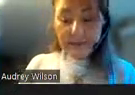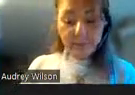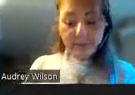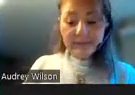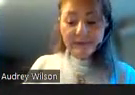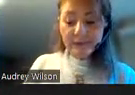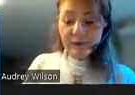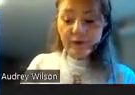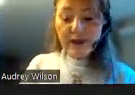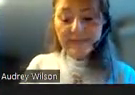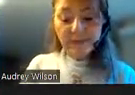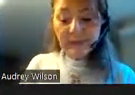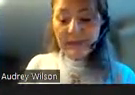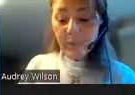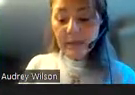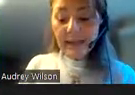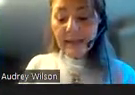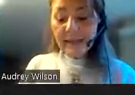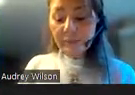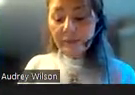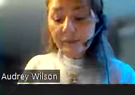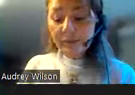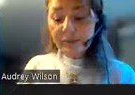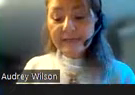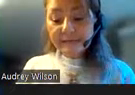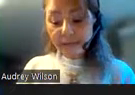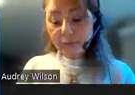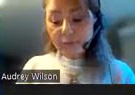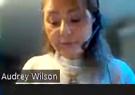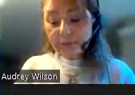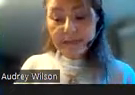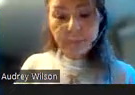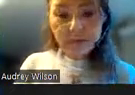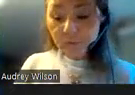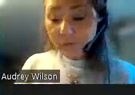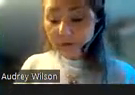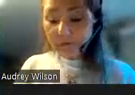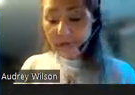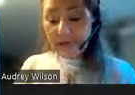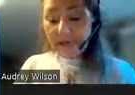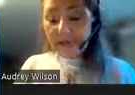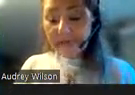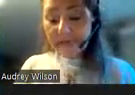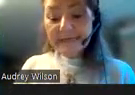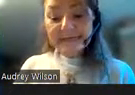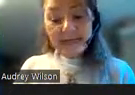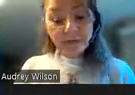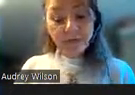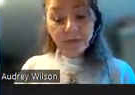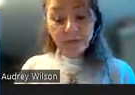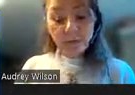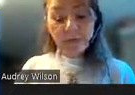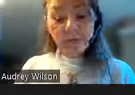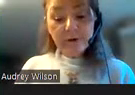a lapwing. Did you know the crest of the lapwing is when the bird is down, when it's on the ground, and it is